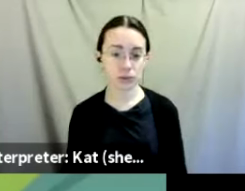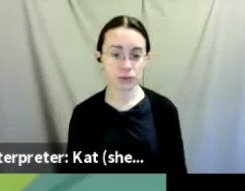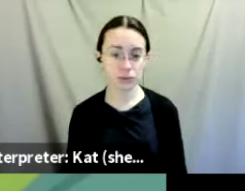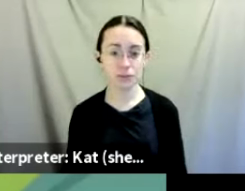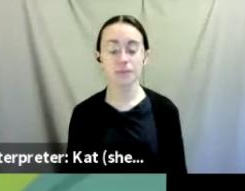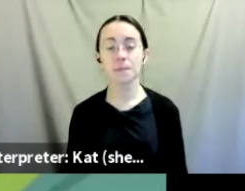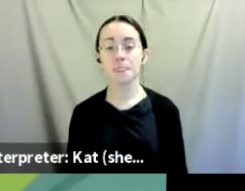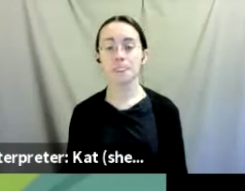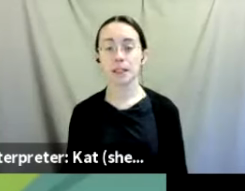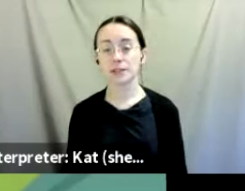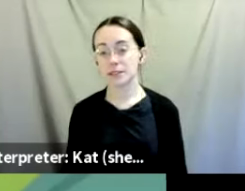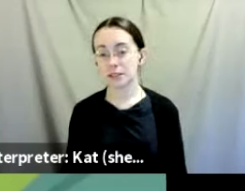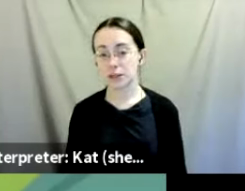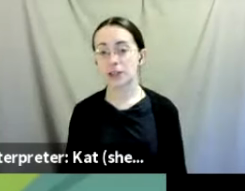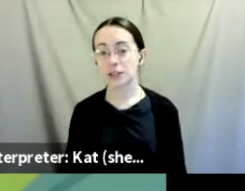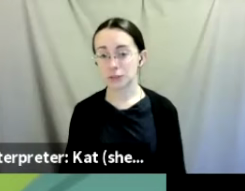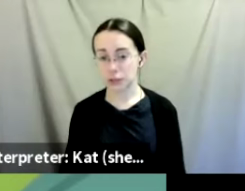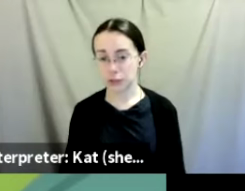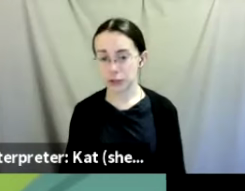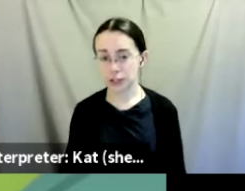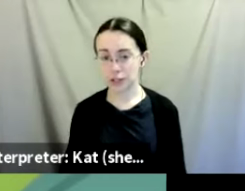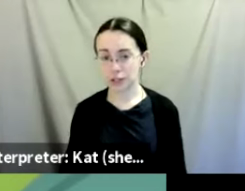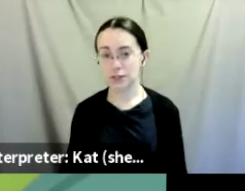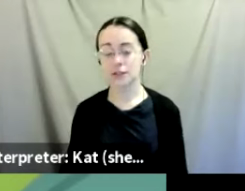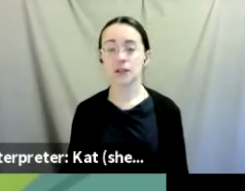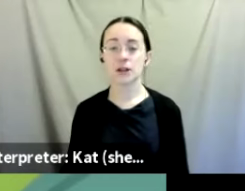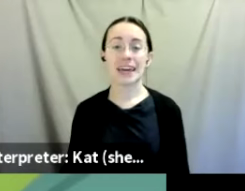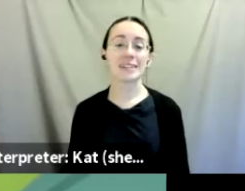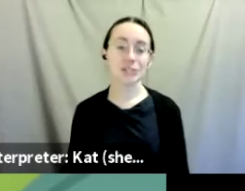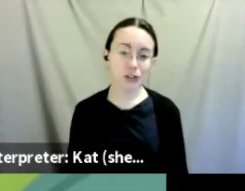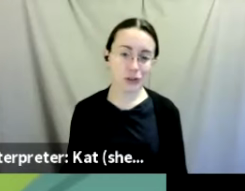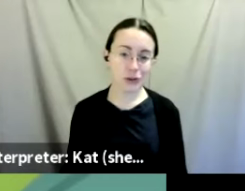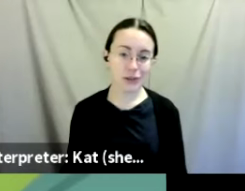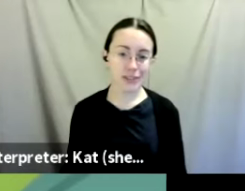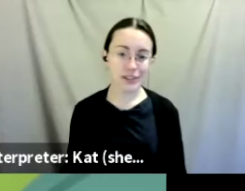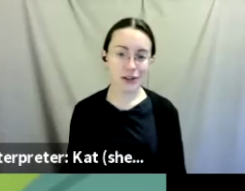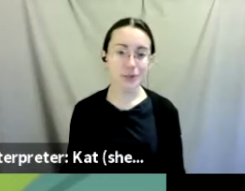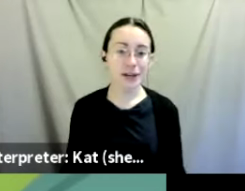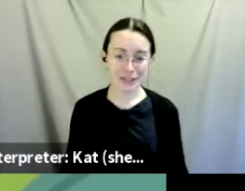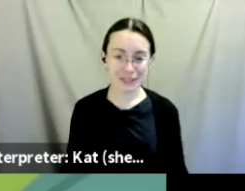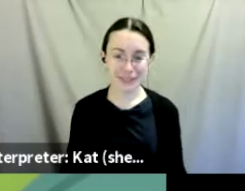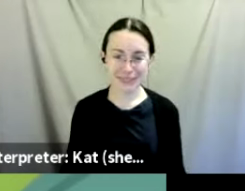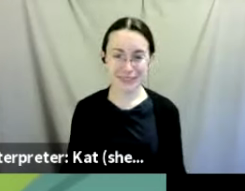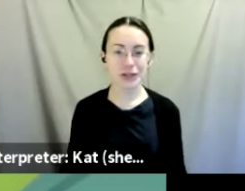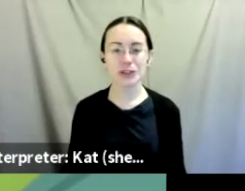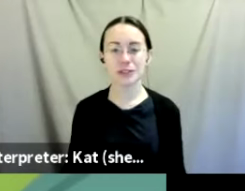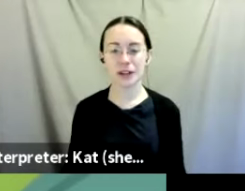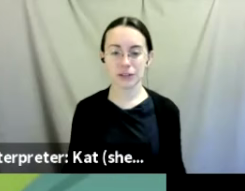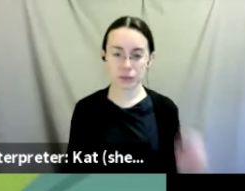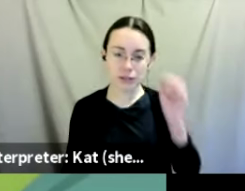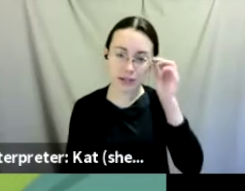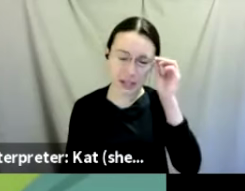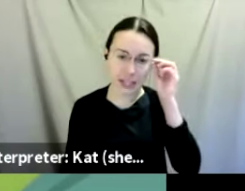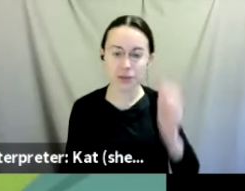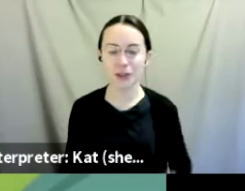on schools, on sex ed within diverse communities, and also focusing on parents. So there's a lot